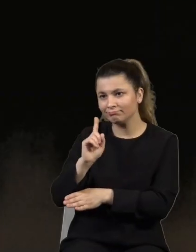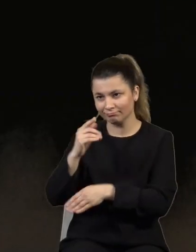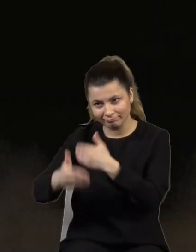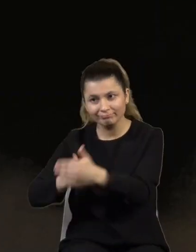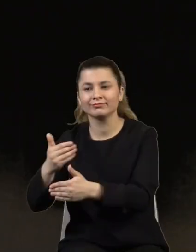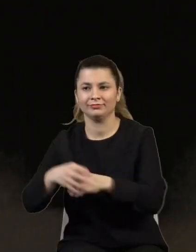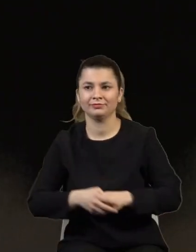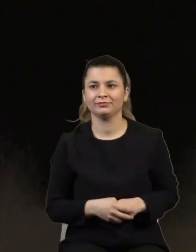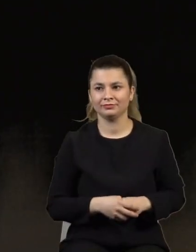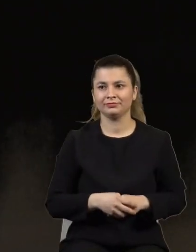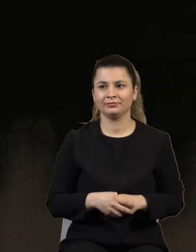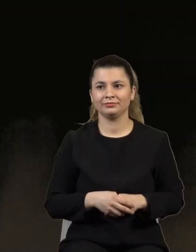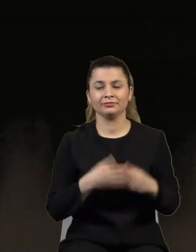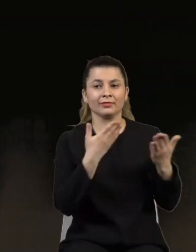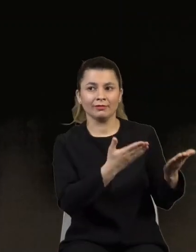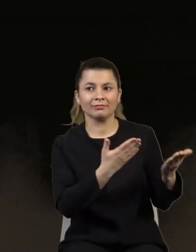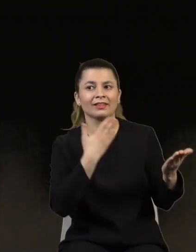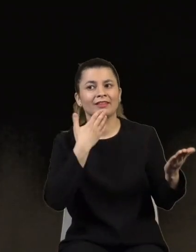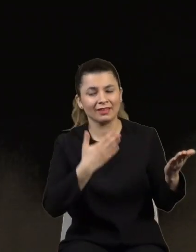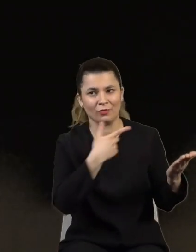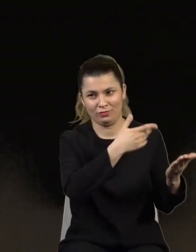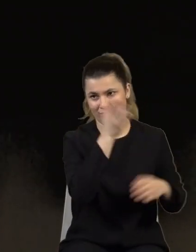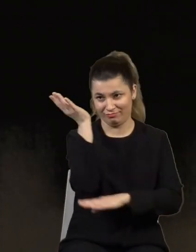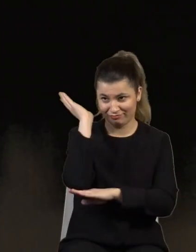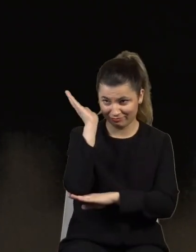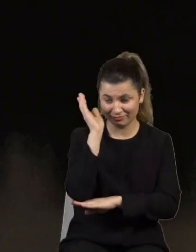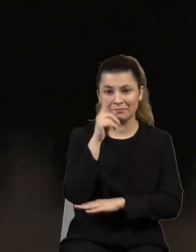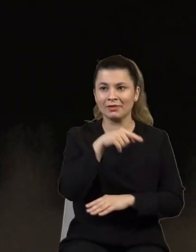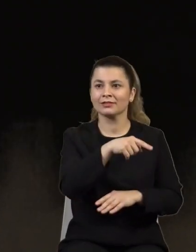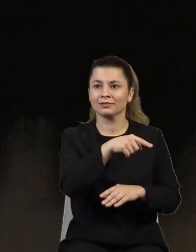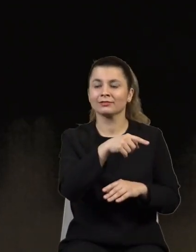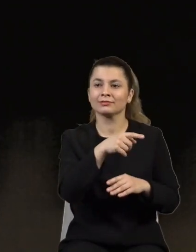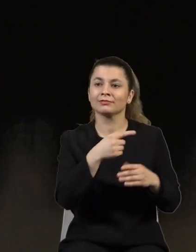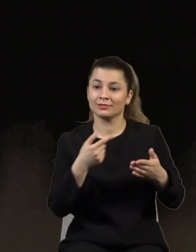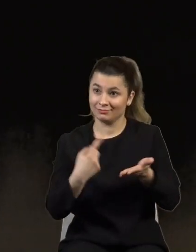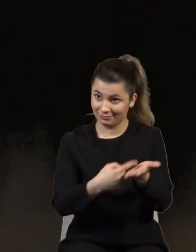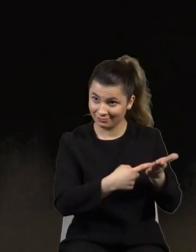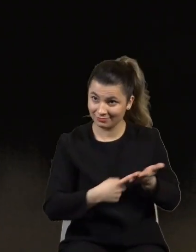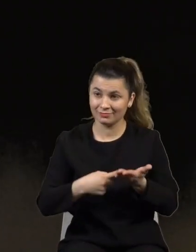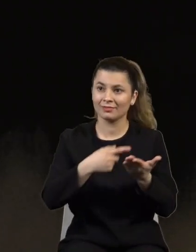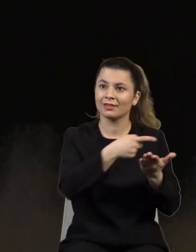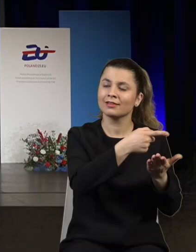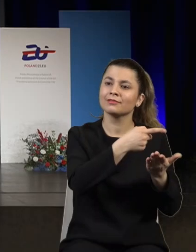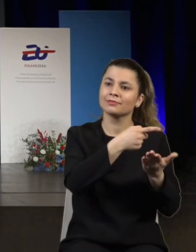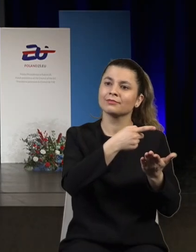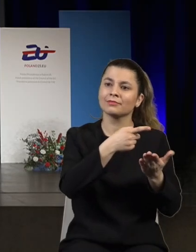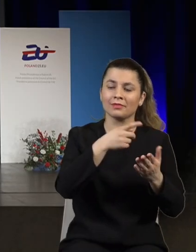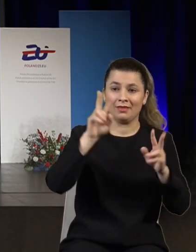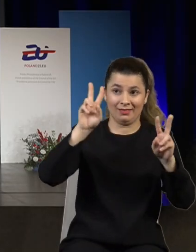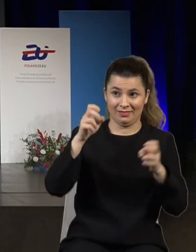our discussion, because now I would like to ask the question to our representative of the military.